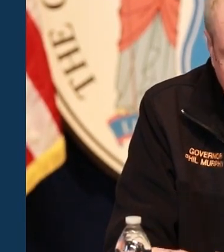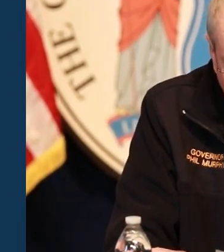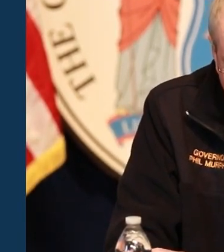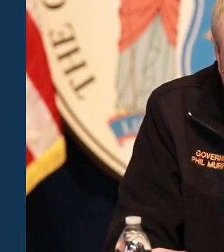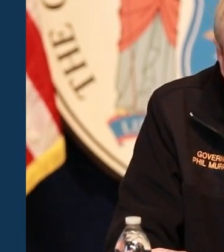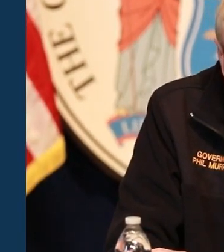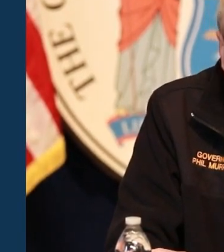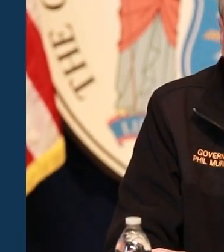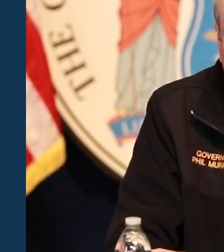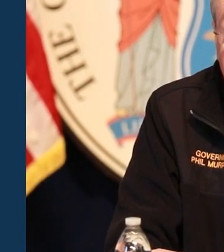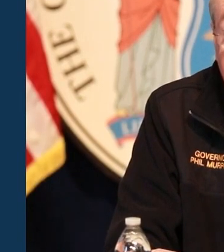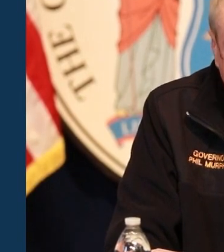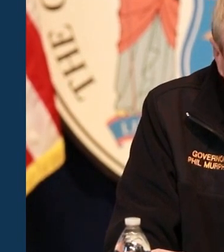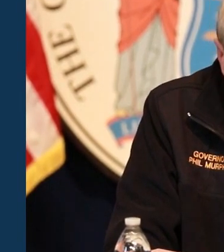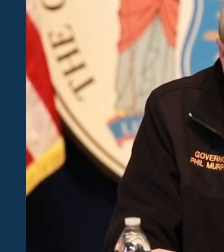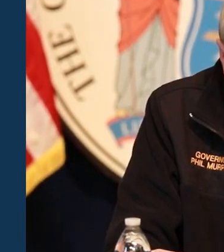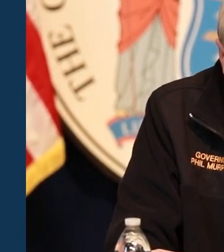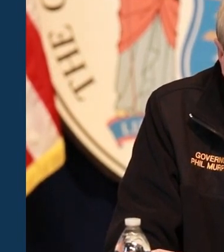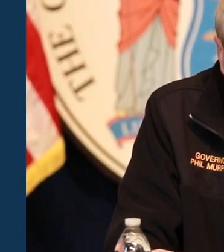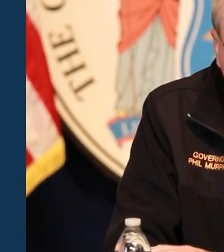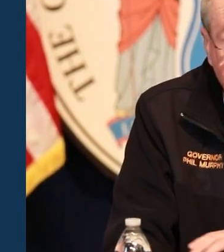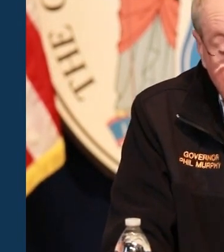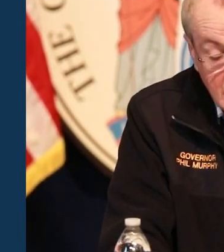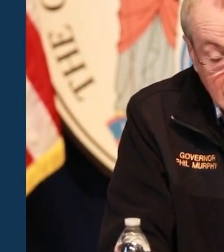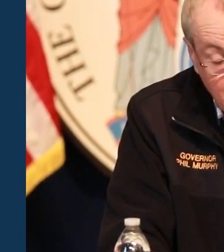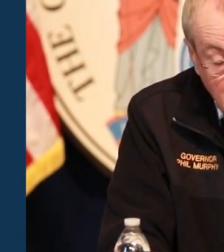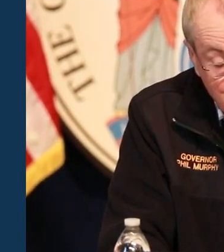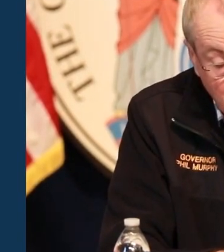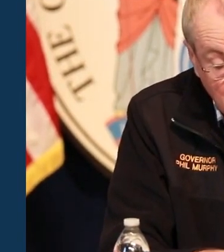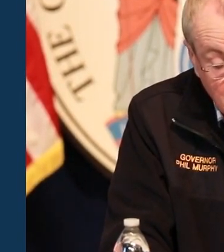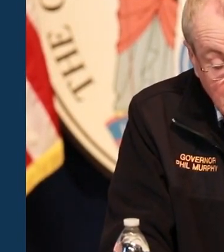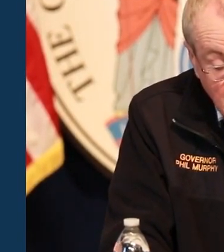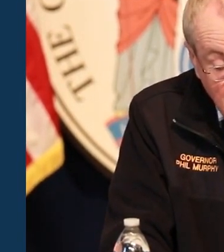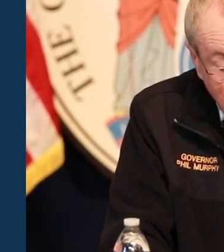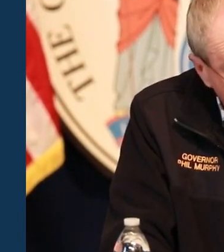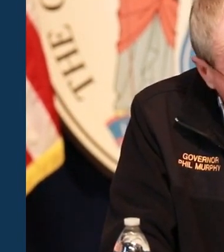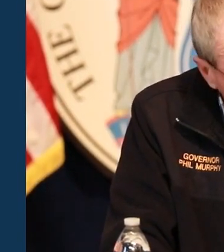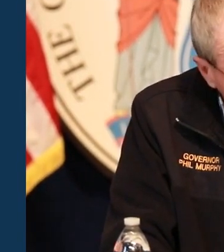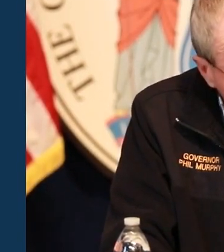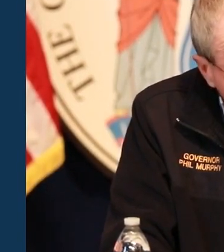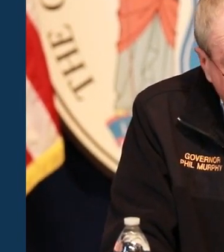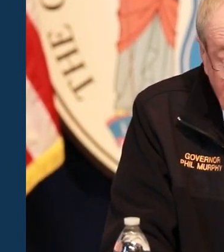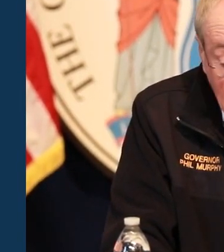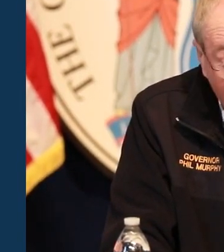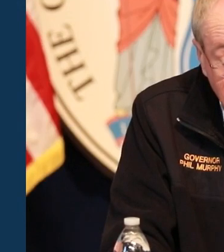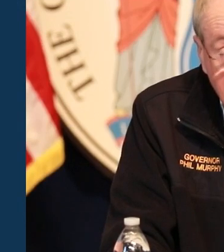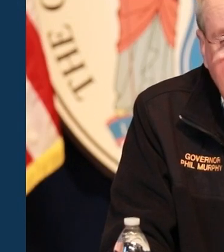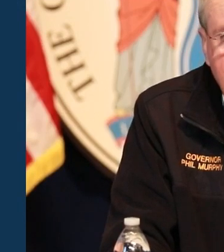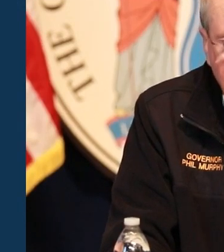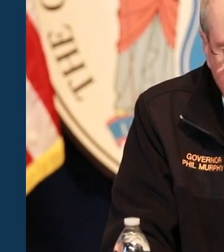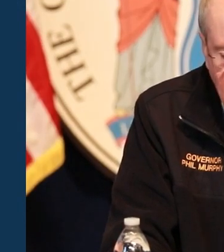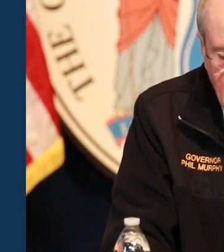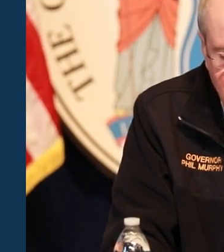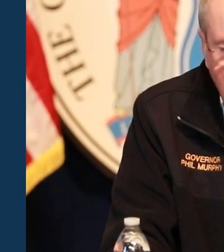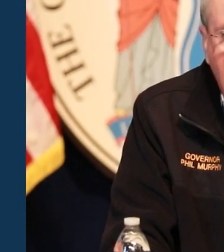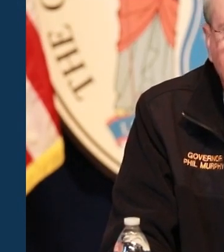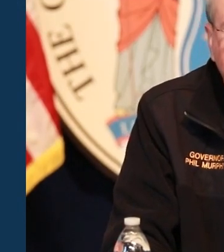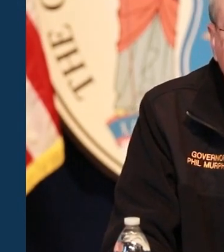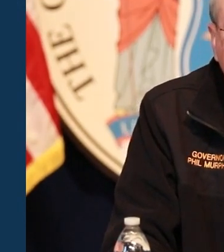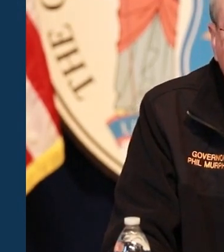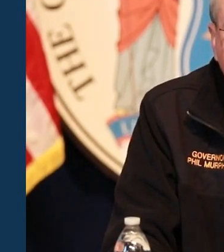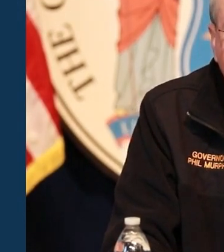California and Illinois, and the federal government, by the way, which have taken similar steps. And again, I want to give a big shout out